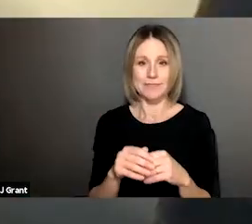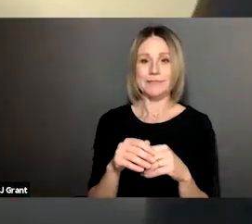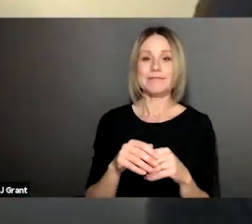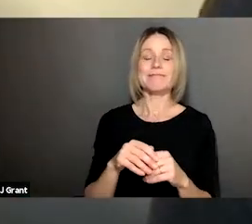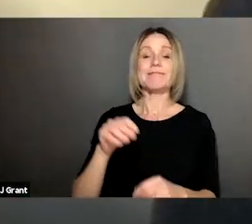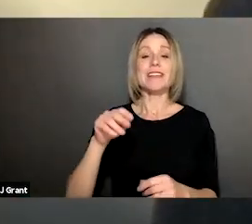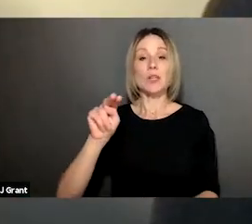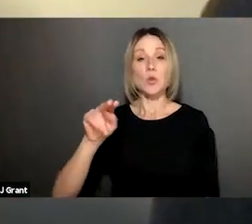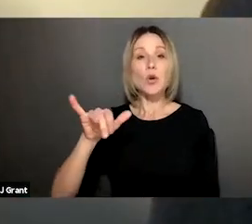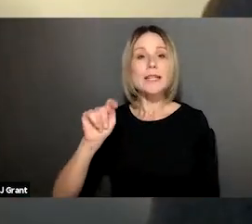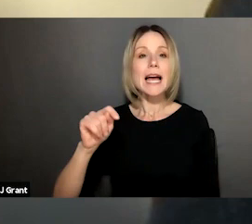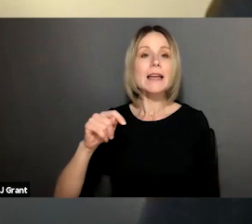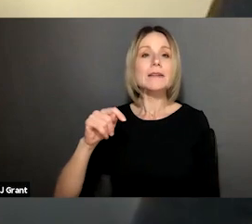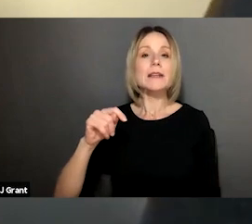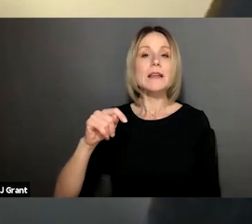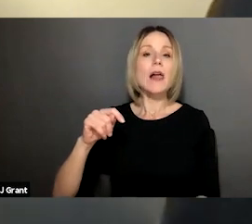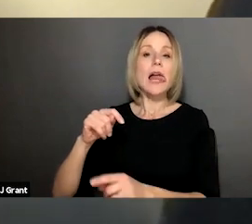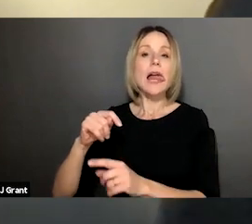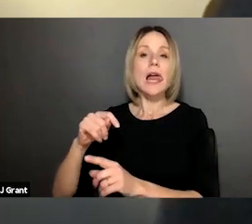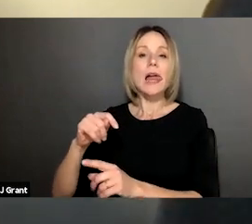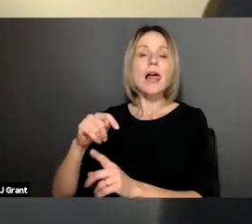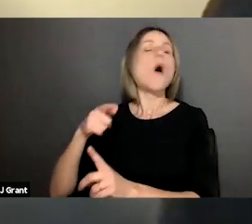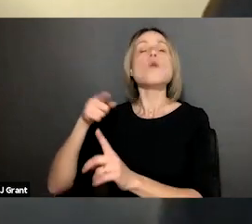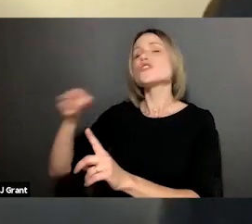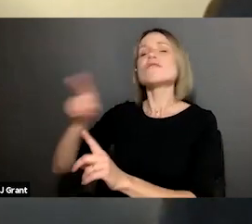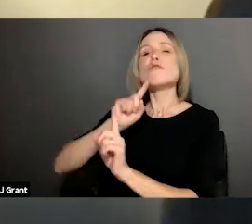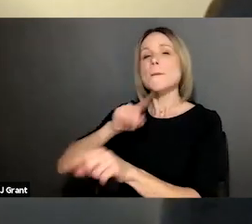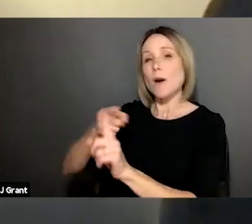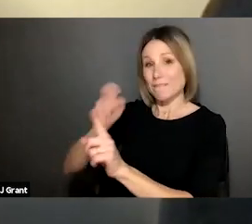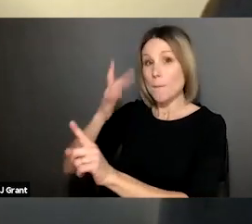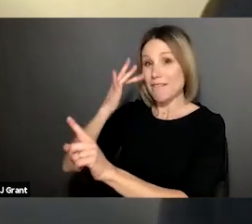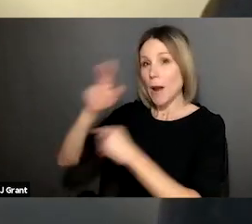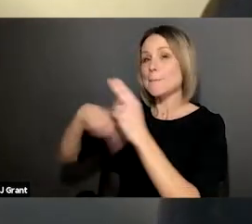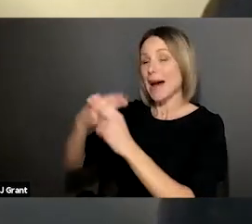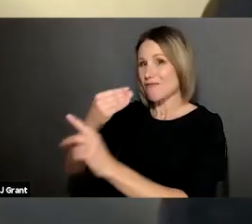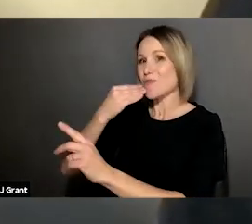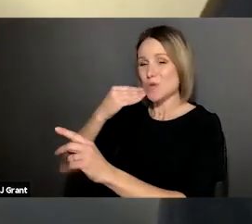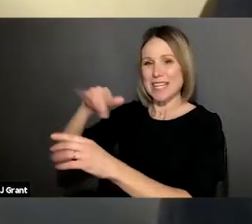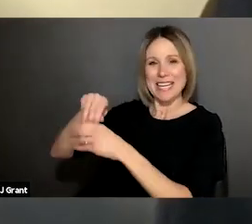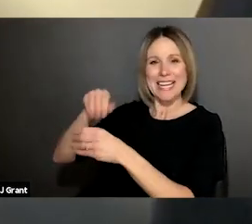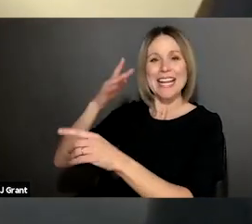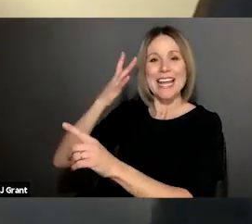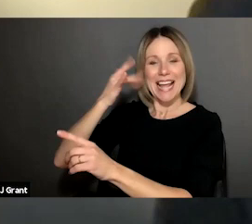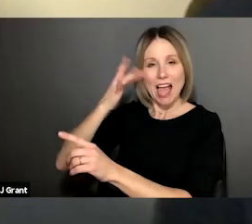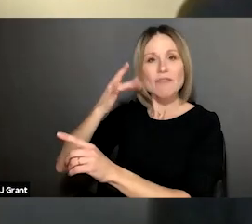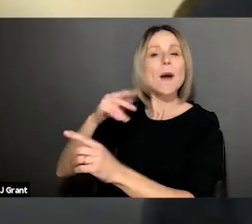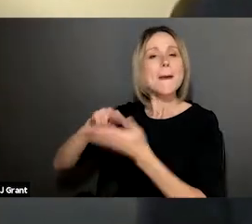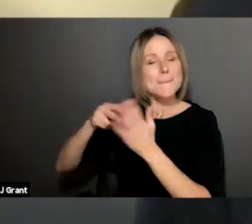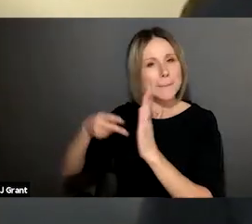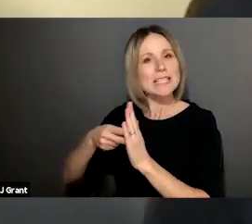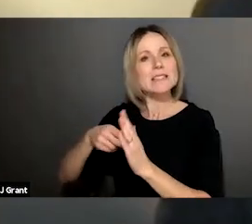discovering stuff in California, it's reporting on stuff in California from an